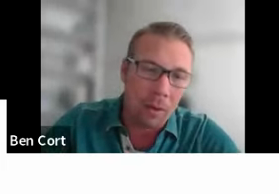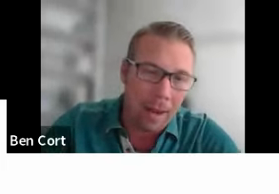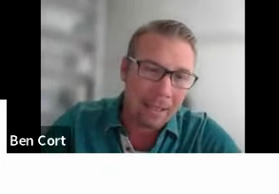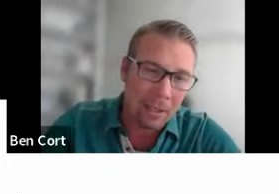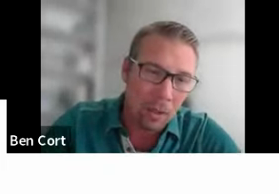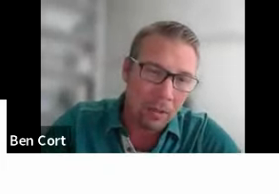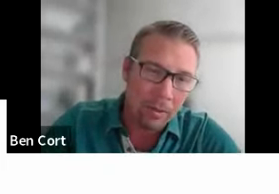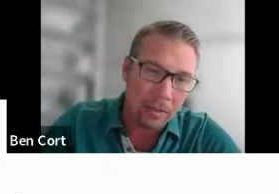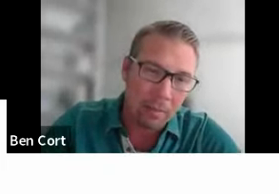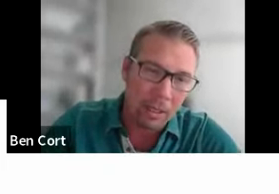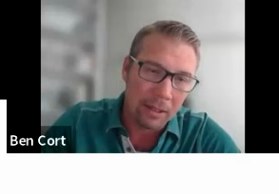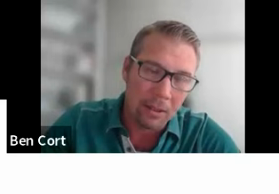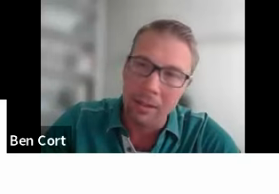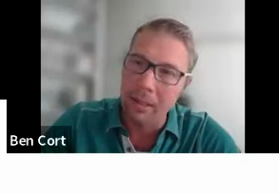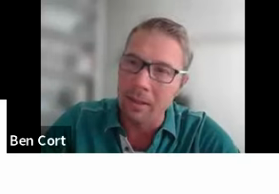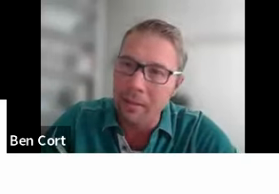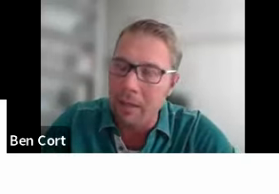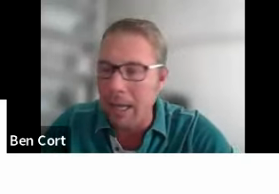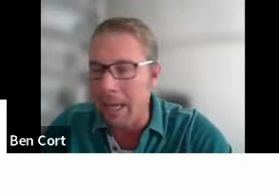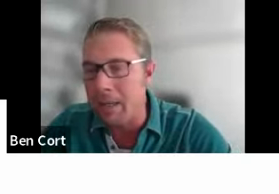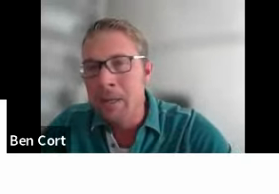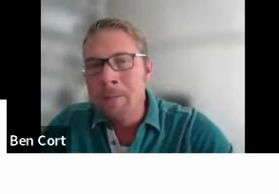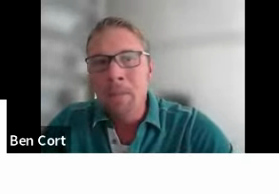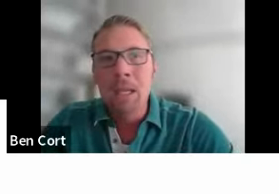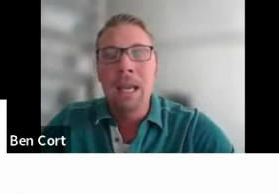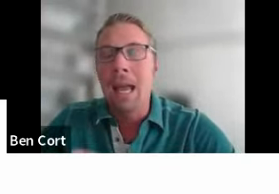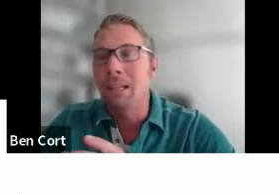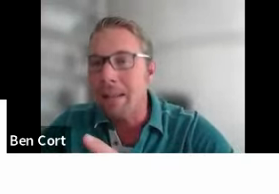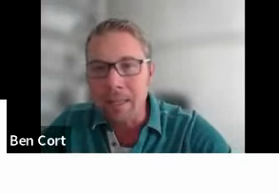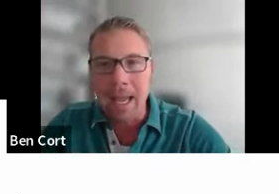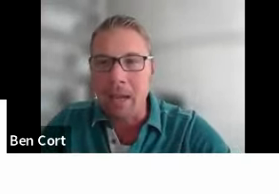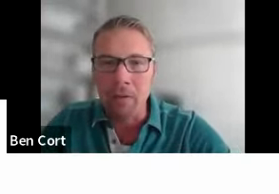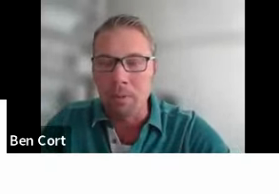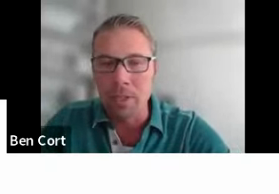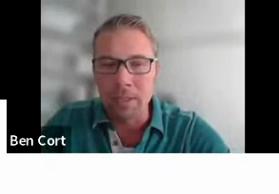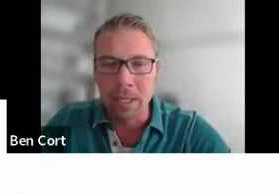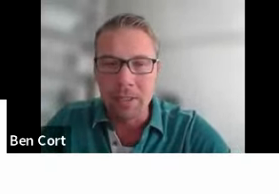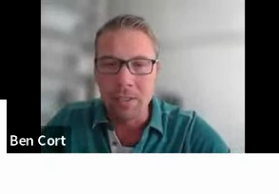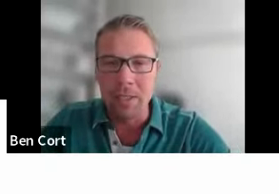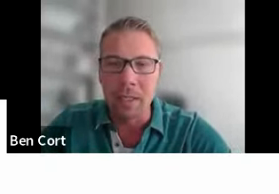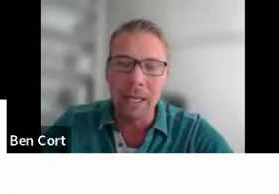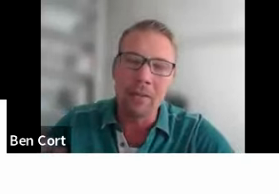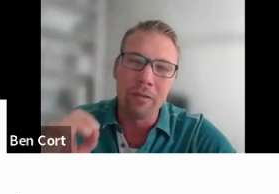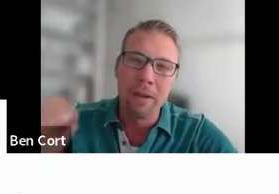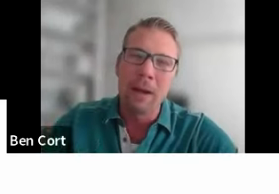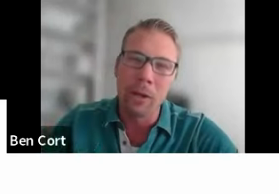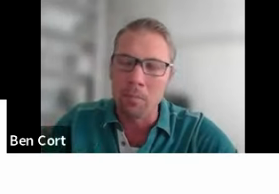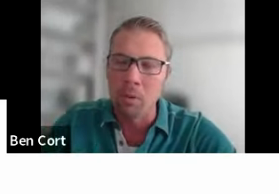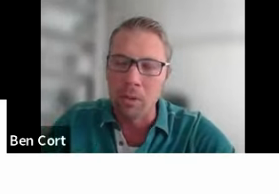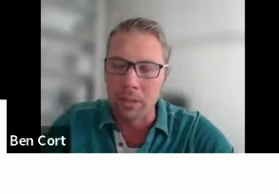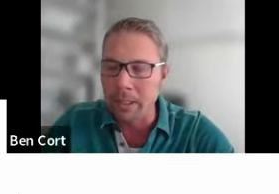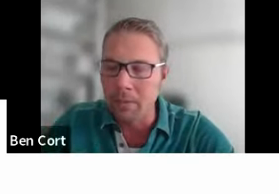have interacted with is a plant that looked like this, that had less than 0.5% THC in it. And